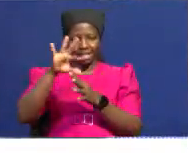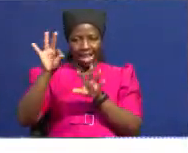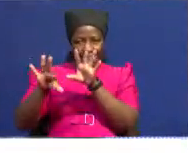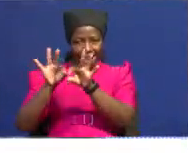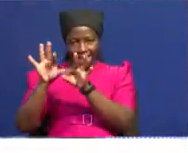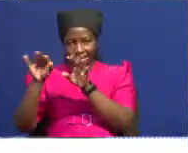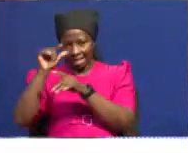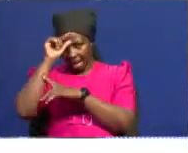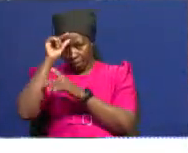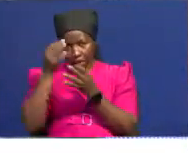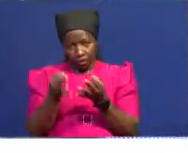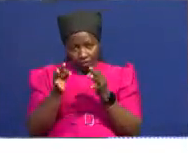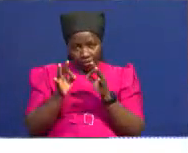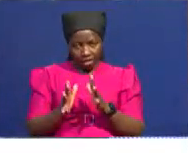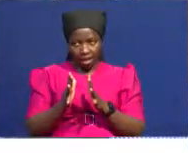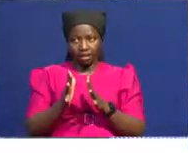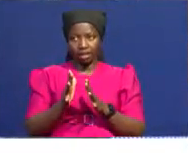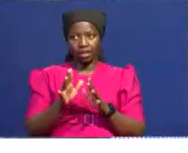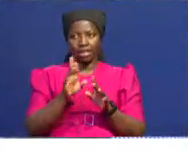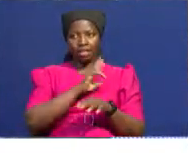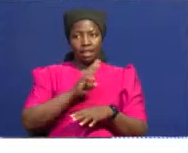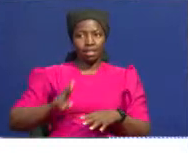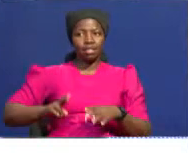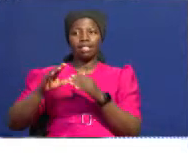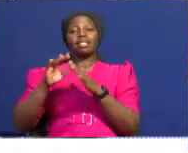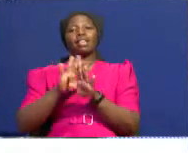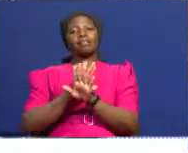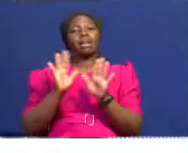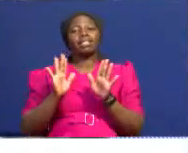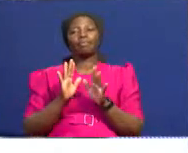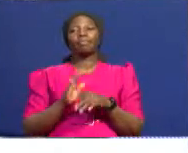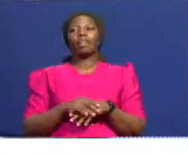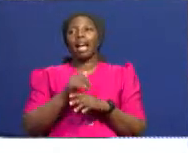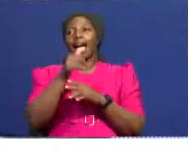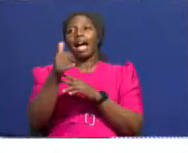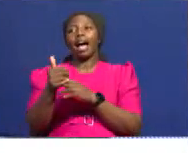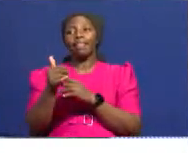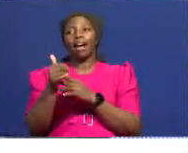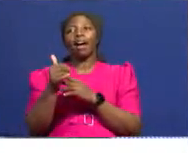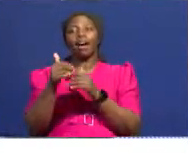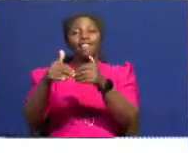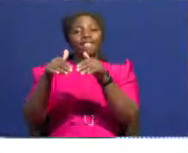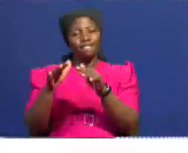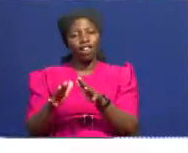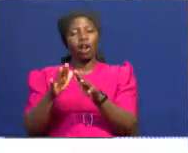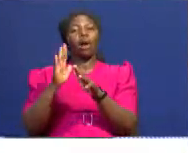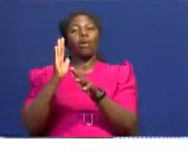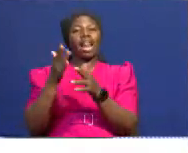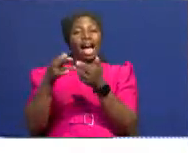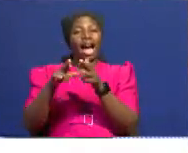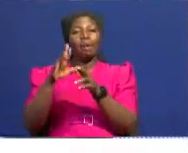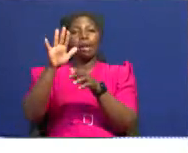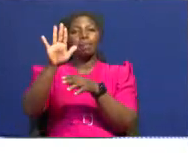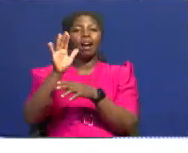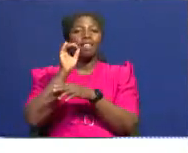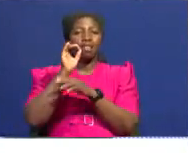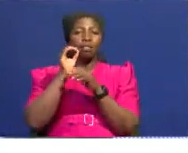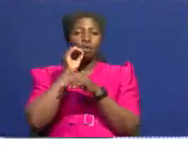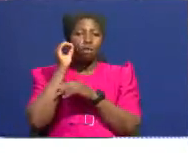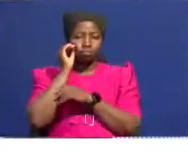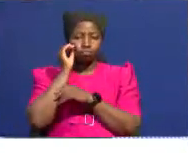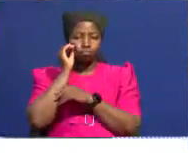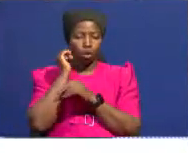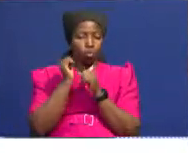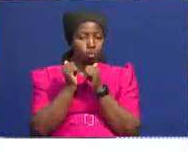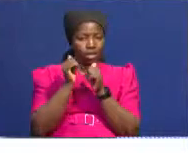at the home of the general, and that will be an exclusive family affair. And